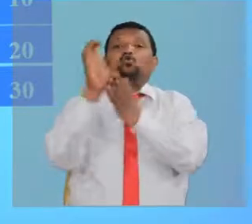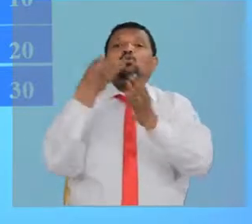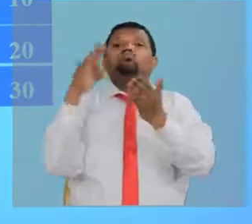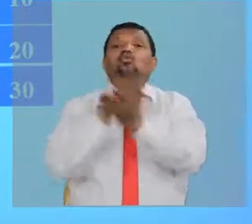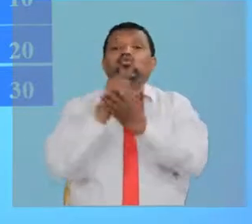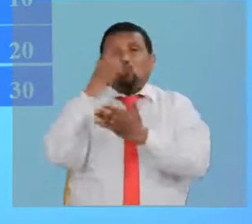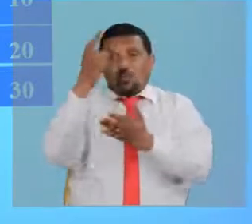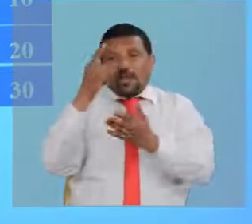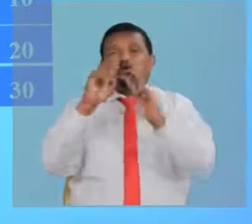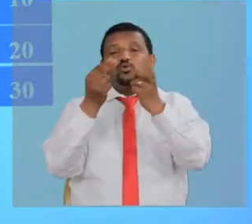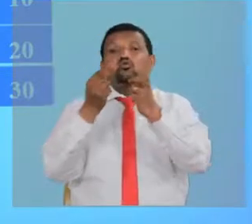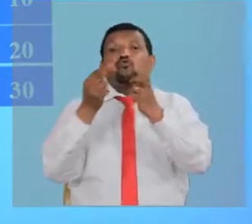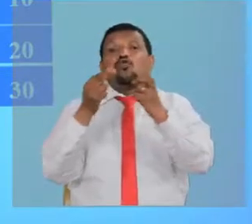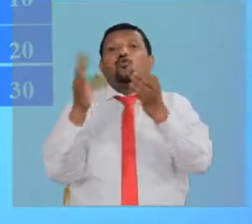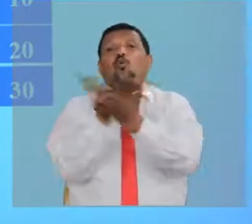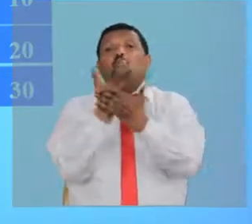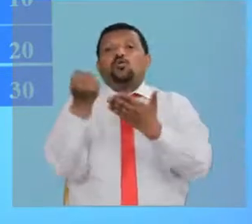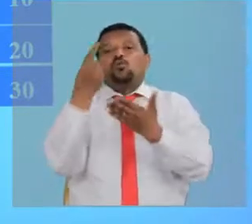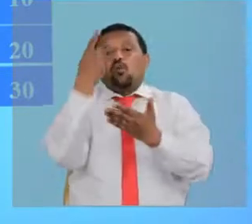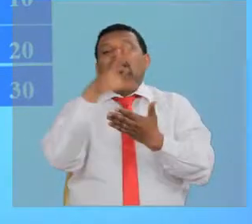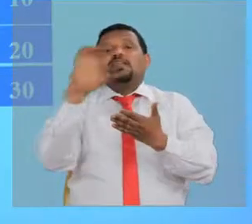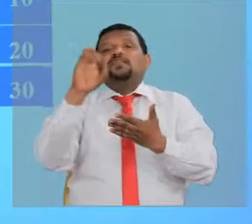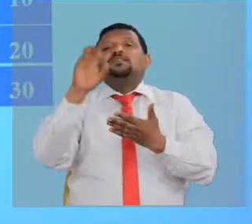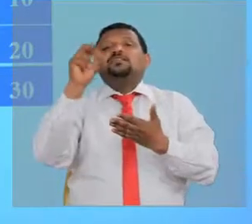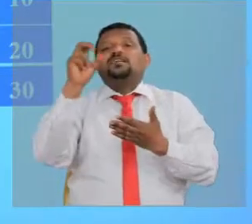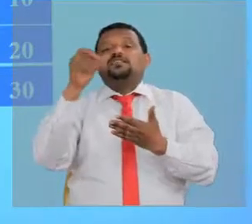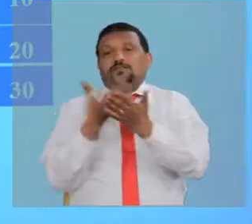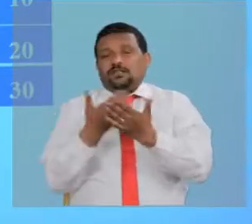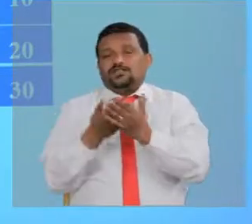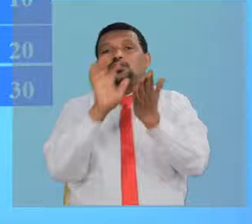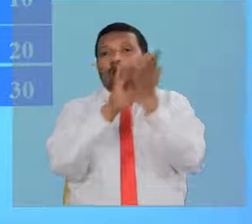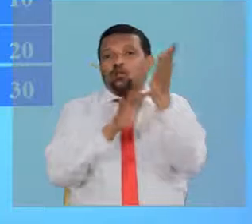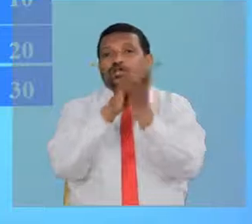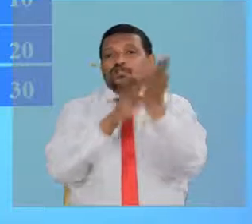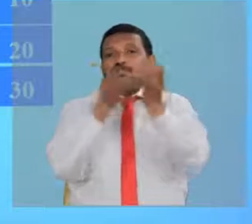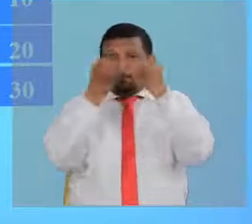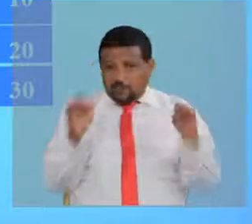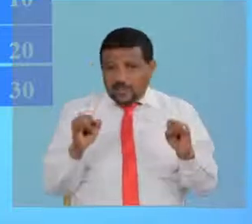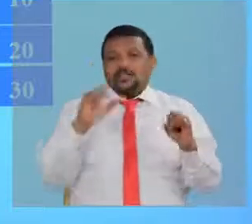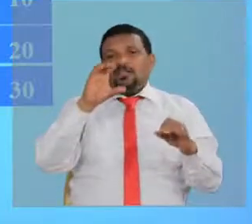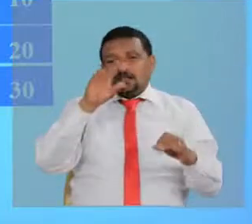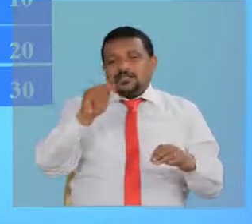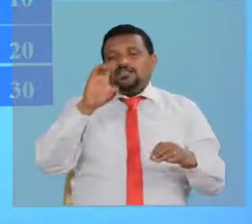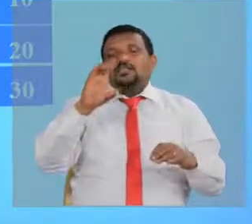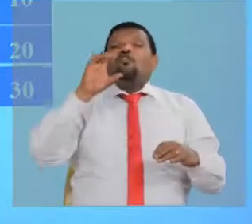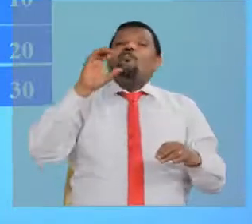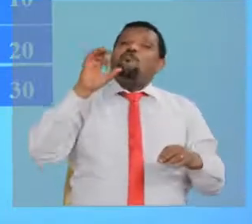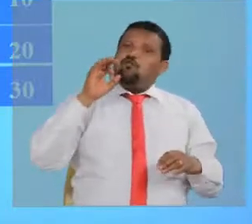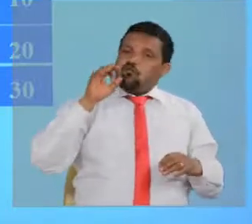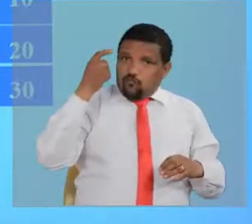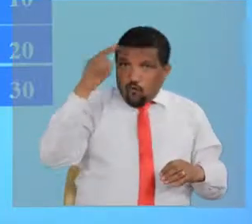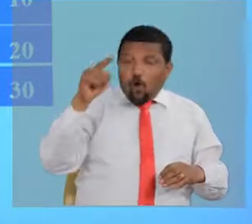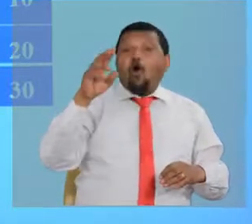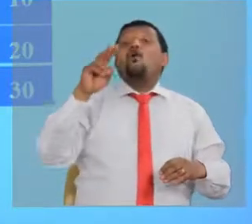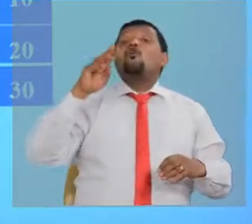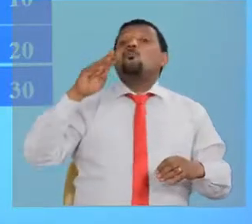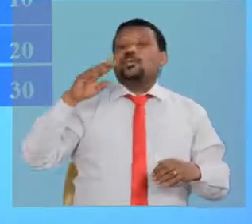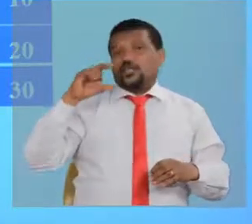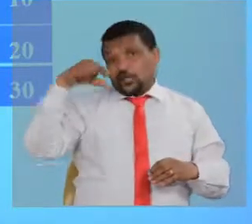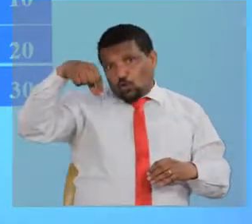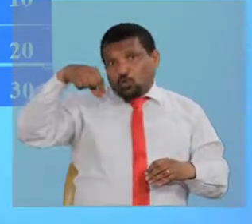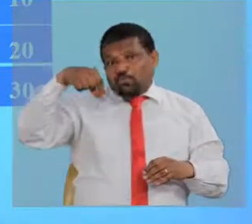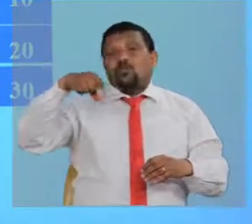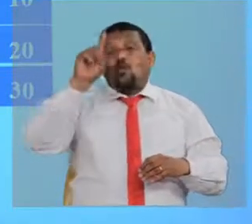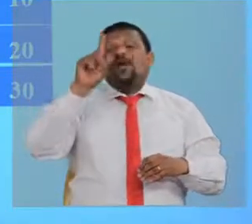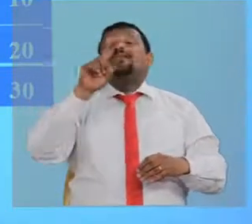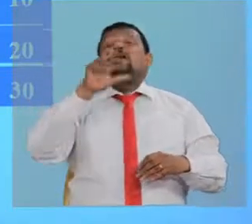1 unit of a commodity is 130 BR. It is calculated by dividing TC for Q. 130 divided